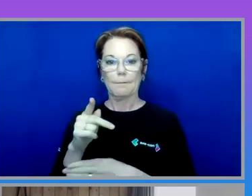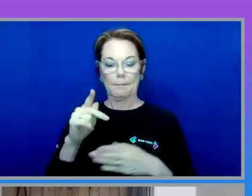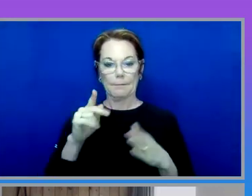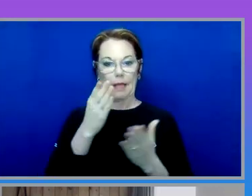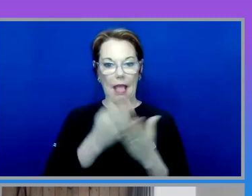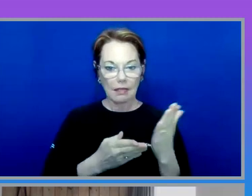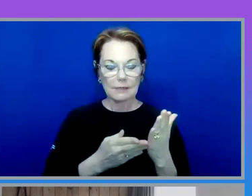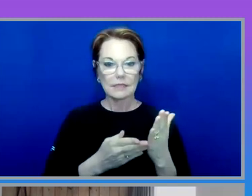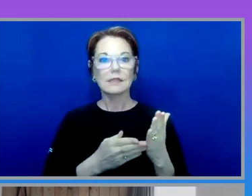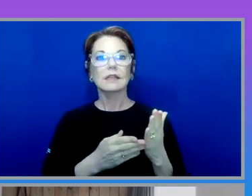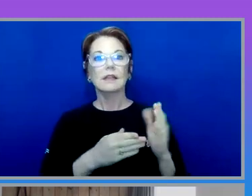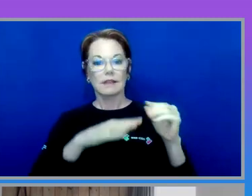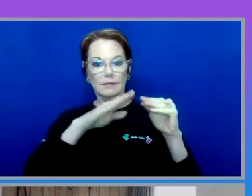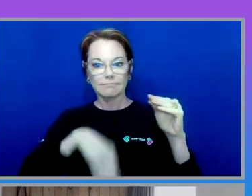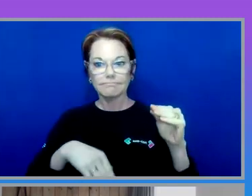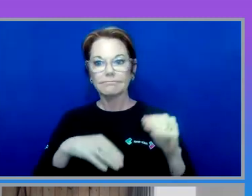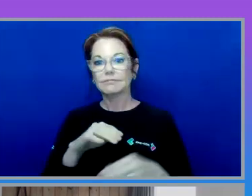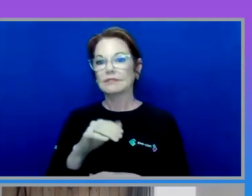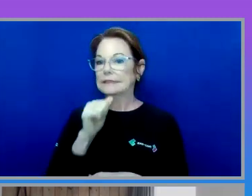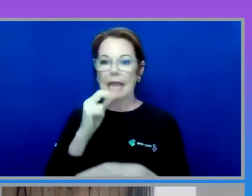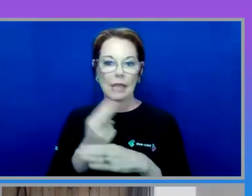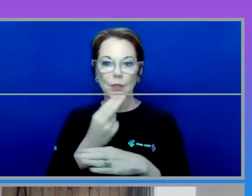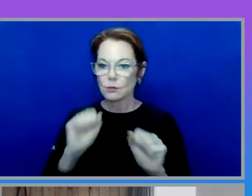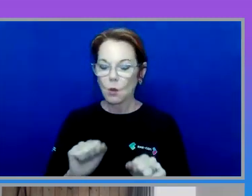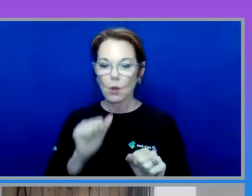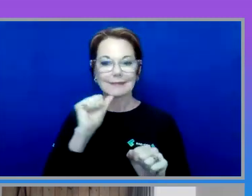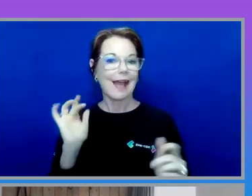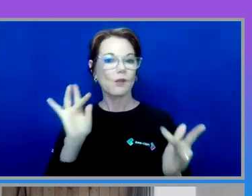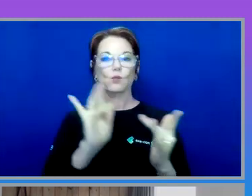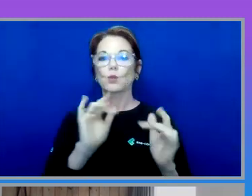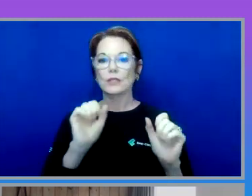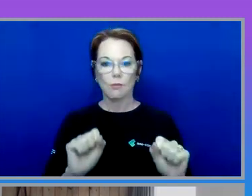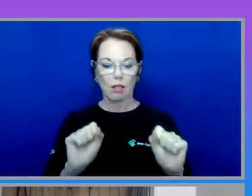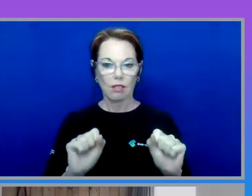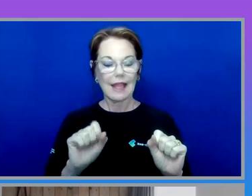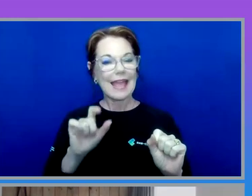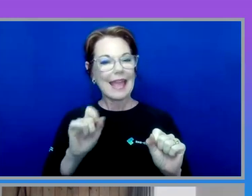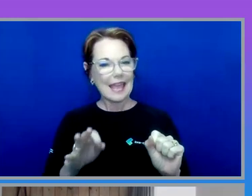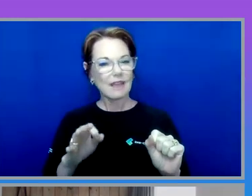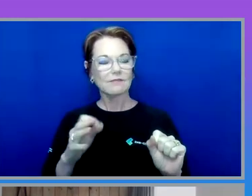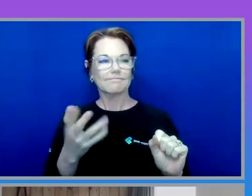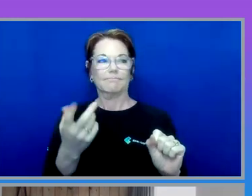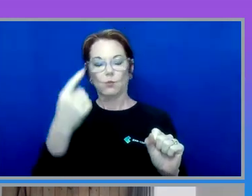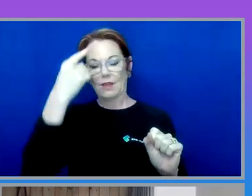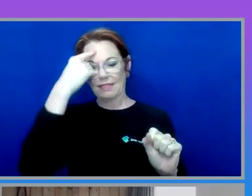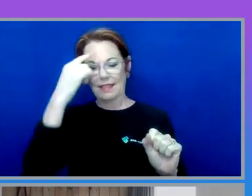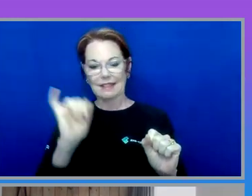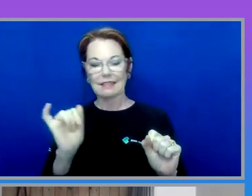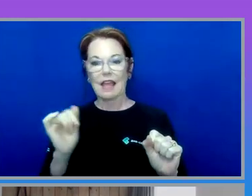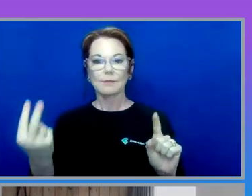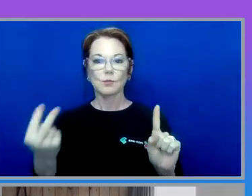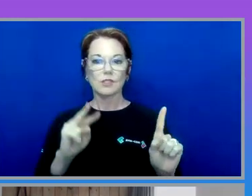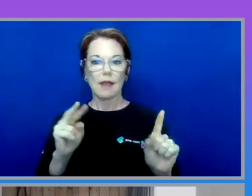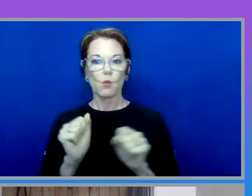of the page as inert or unusable, unreachable. If we think about this from the perspective of the user with